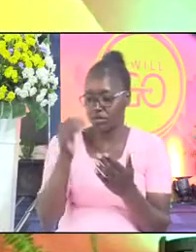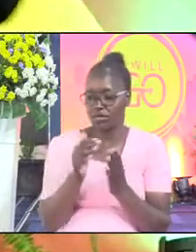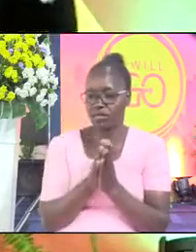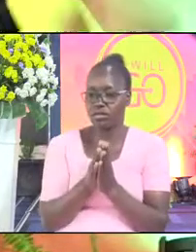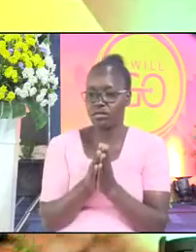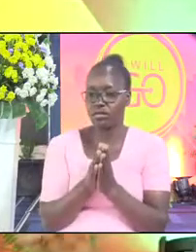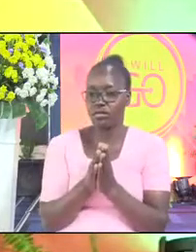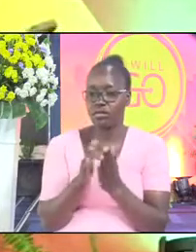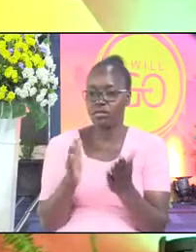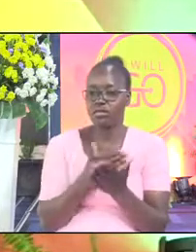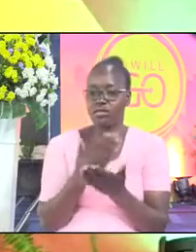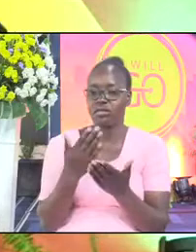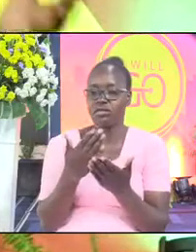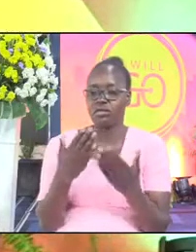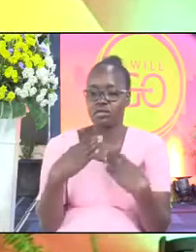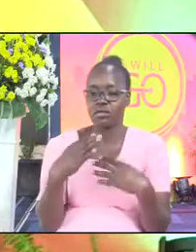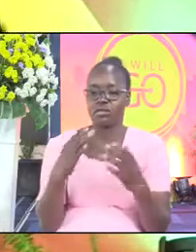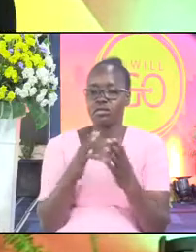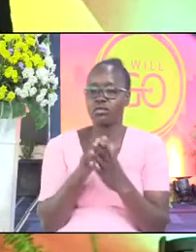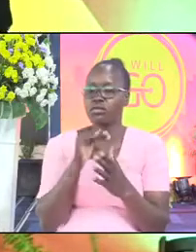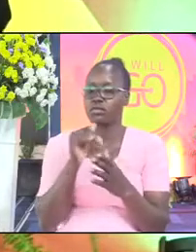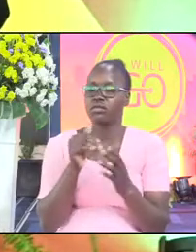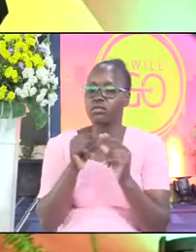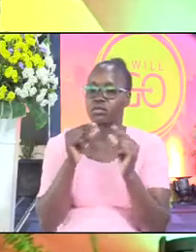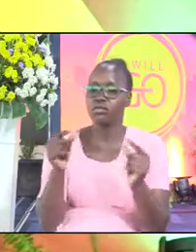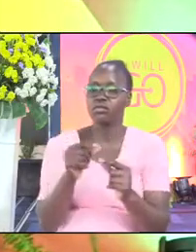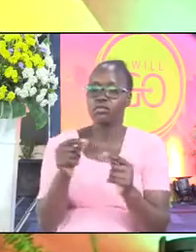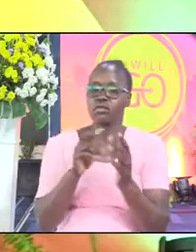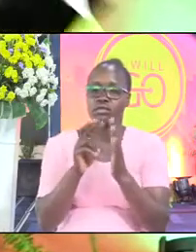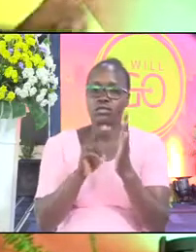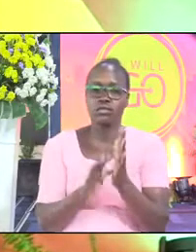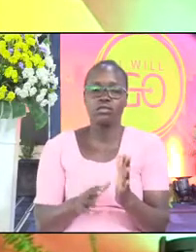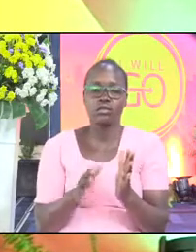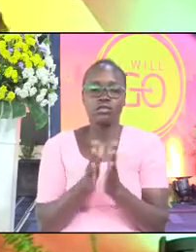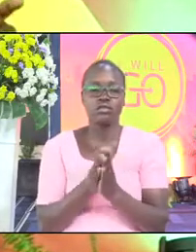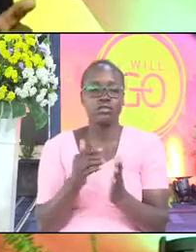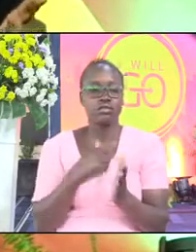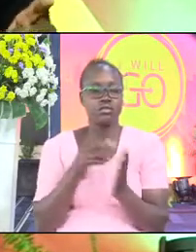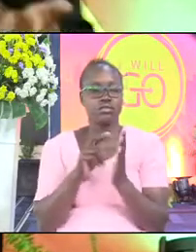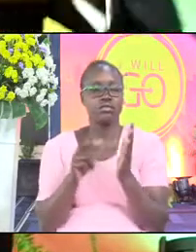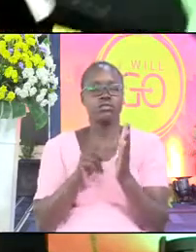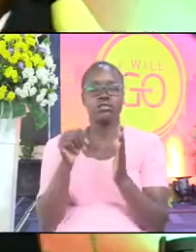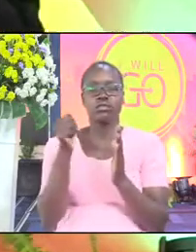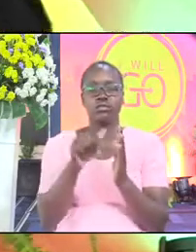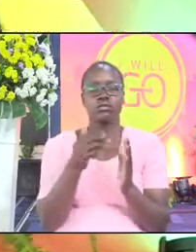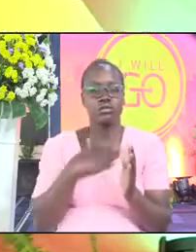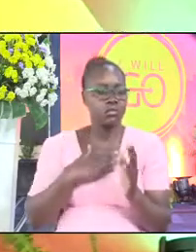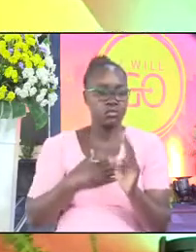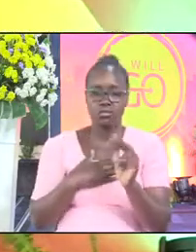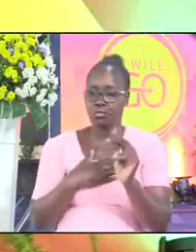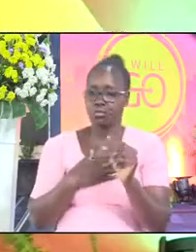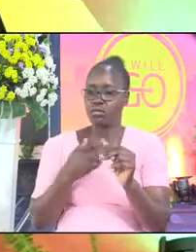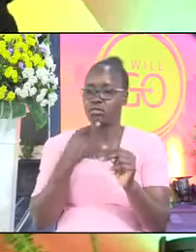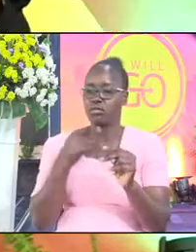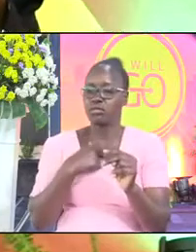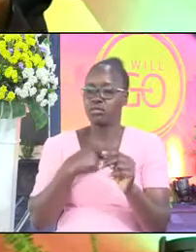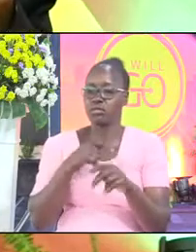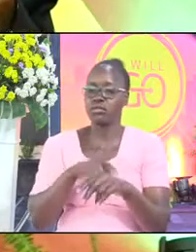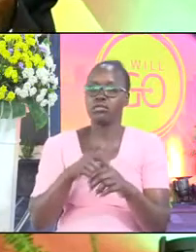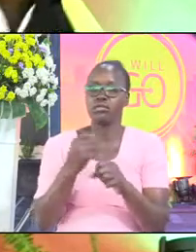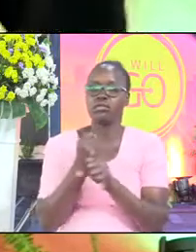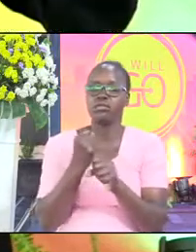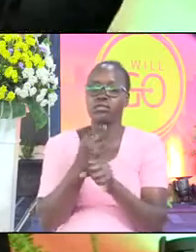read us someday regardless. He's a great reader. I don't need anybody to inform me when I've done